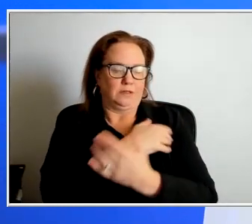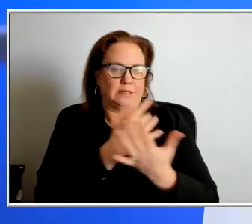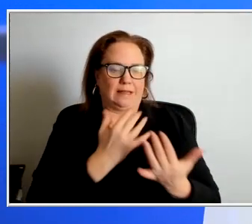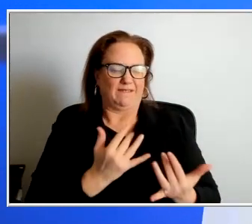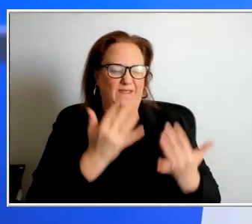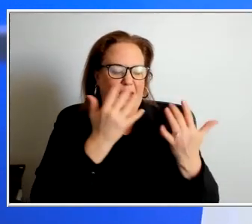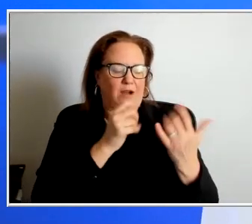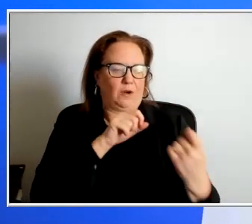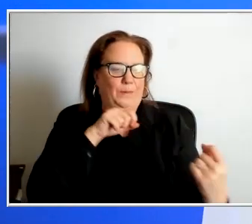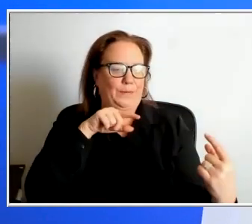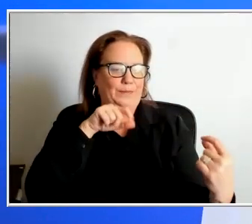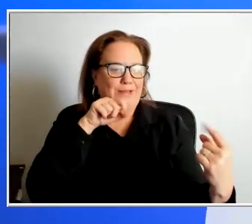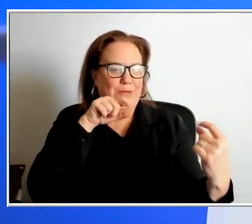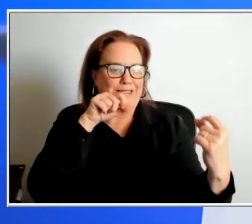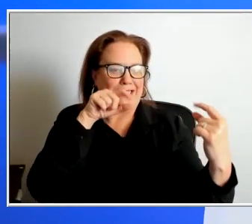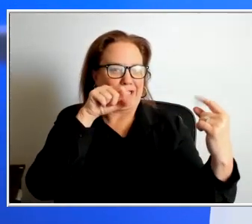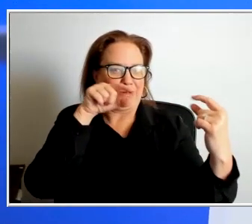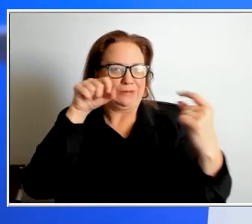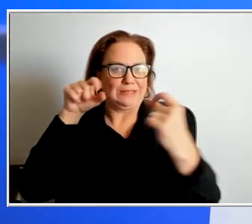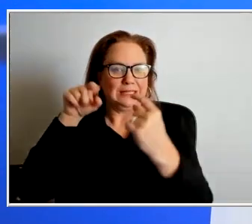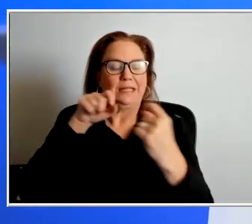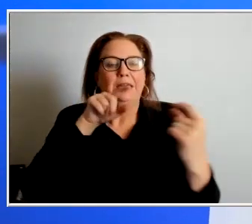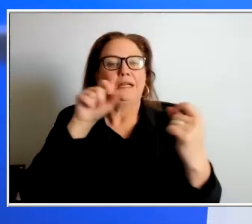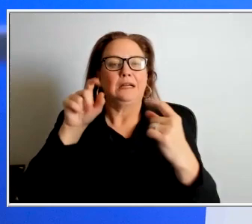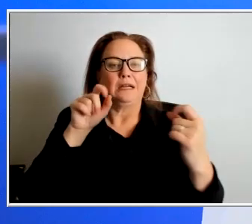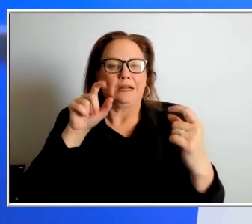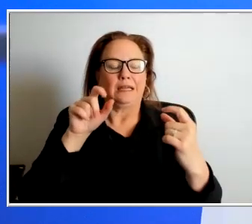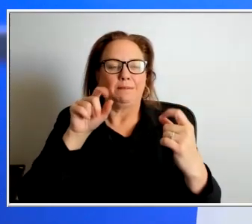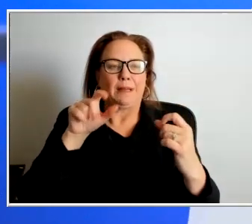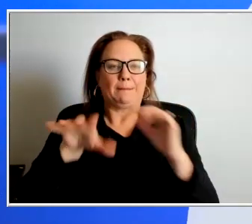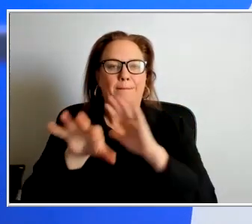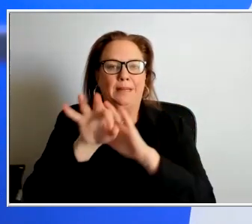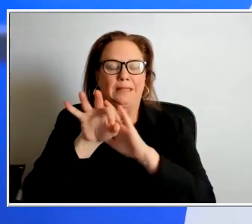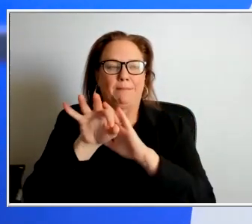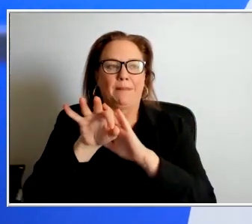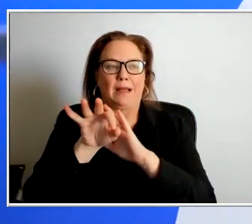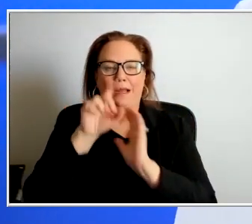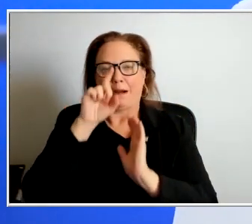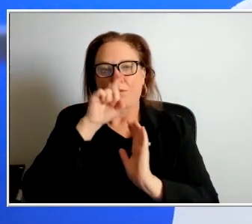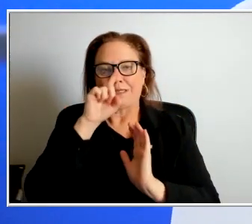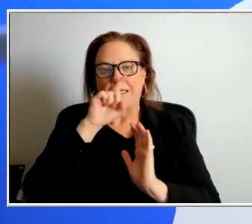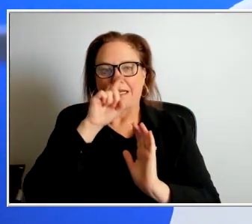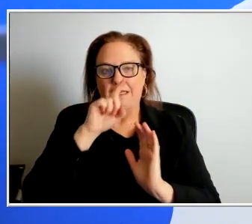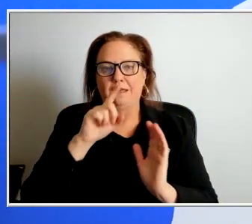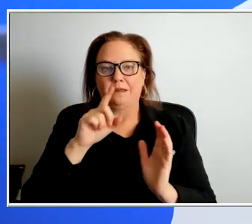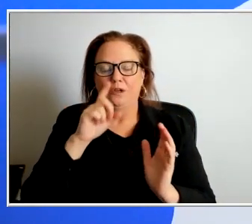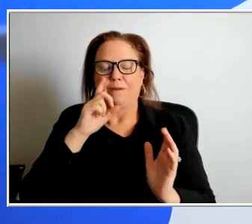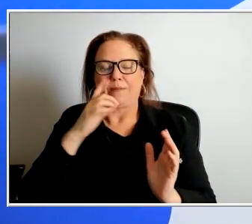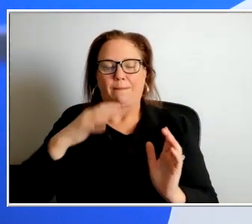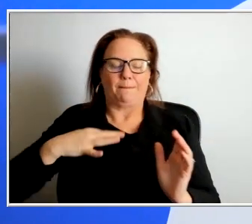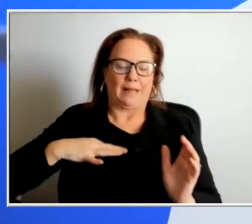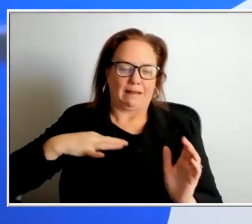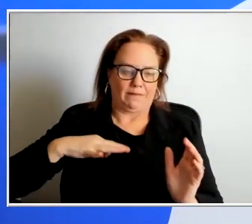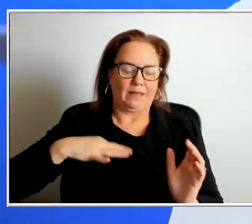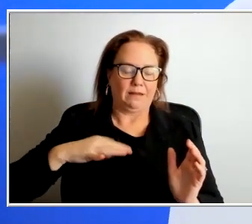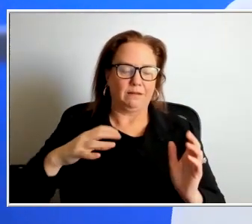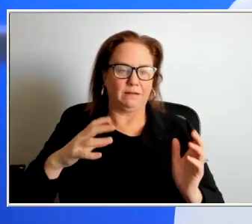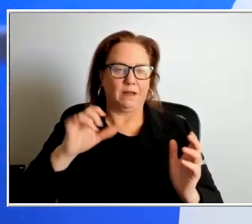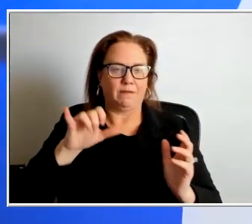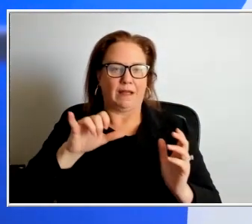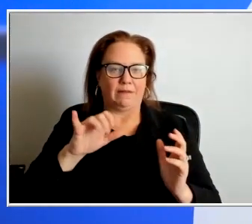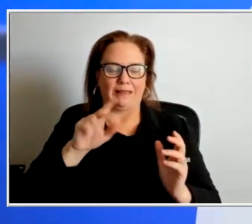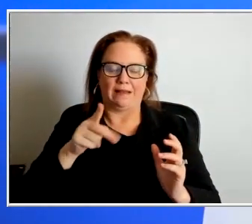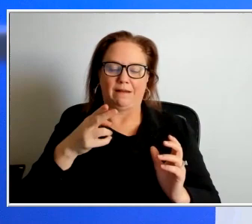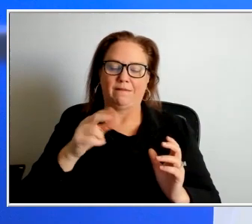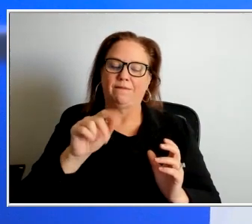those signals can be picked up by an advanced prosthetic as well. Even if you don't use one, you get the benefit of doing this from a phantom limb